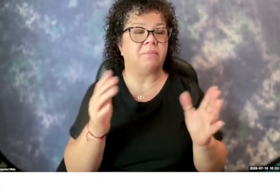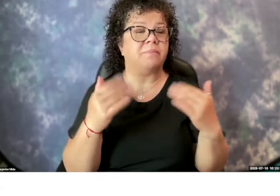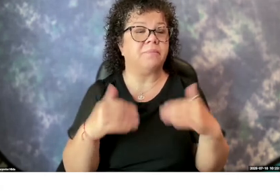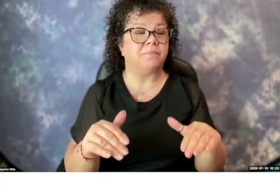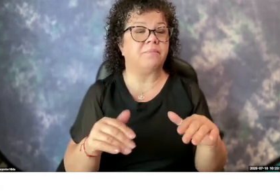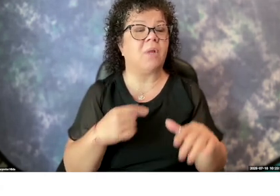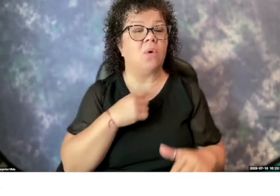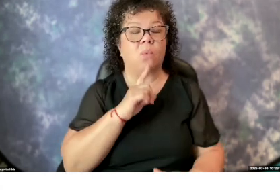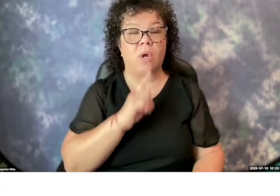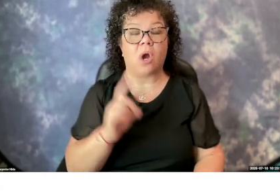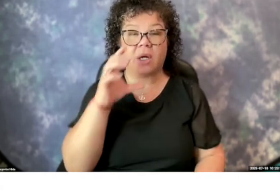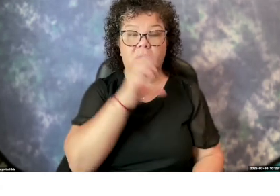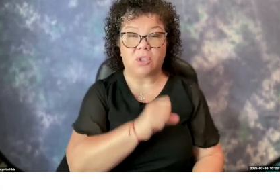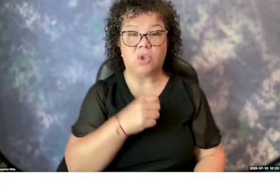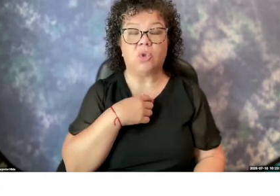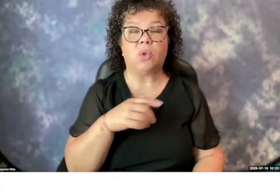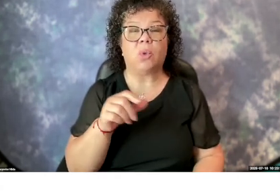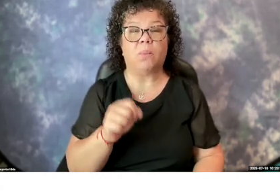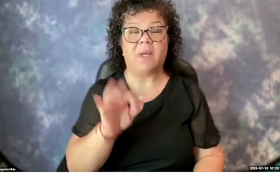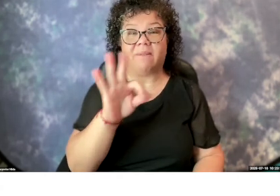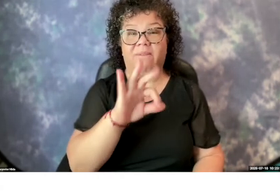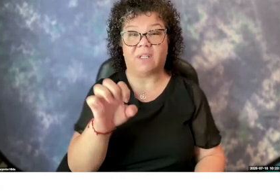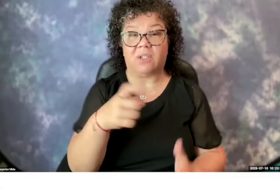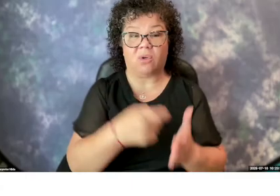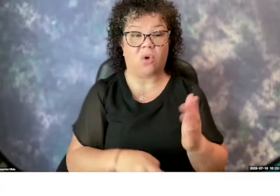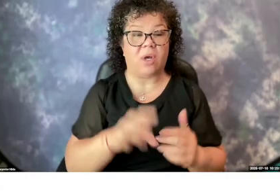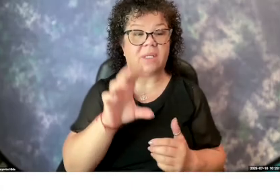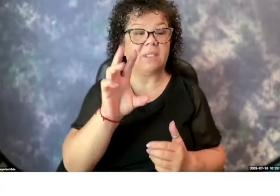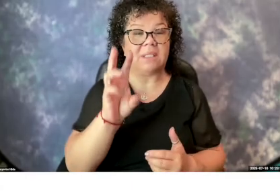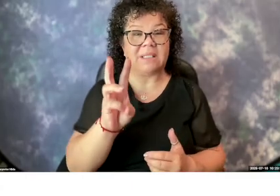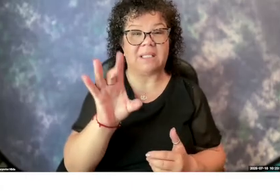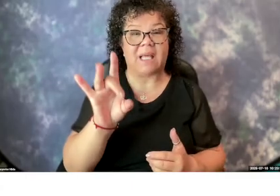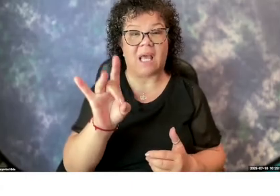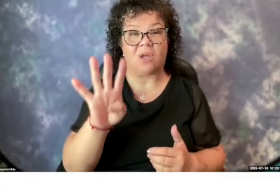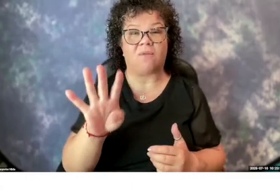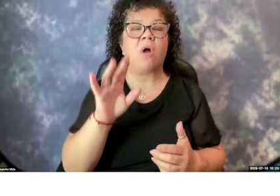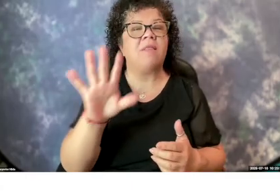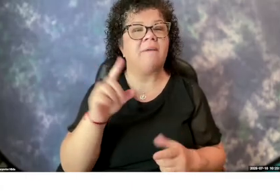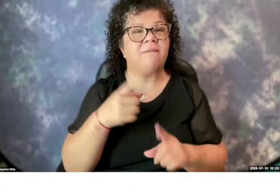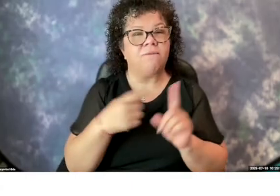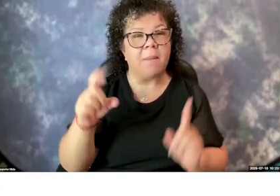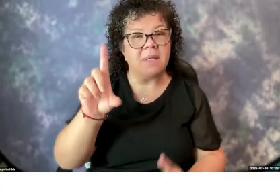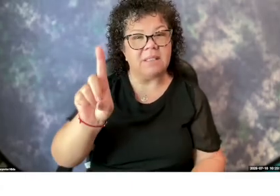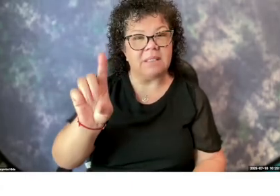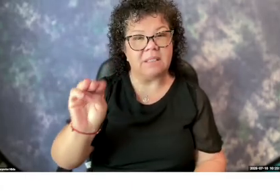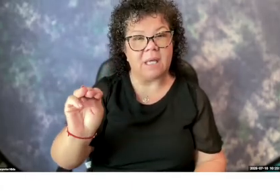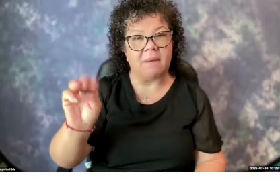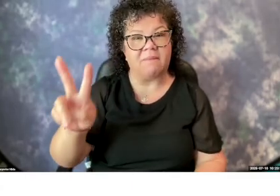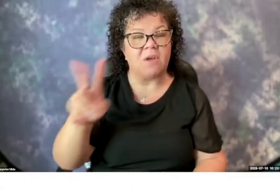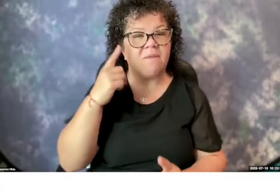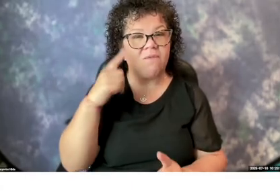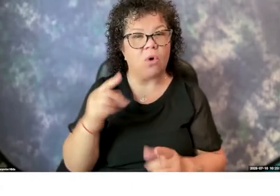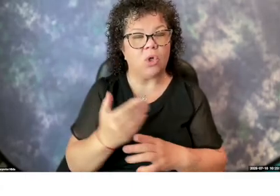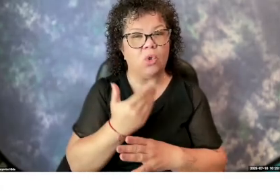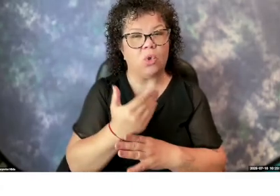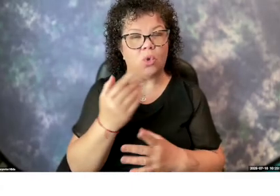assuming $684 in fees. These are DMV fees from that average new EV cost that we talked about